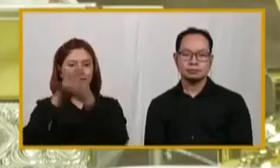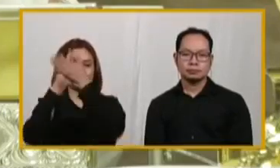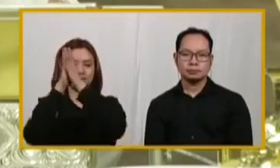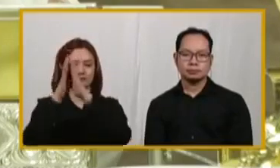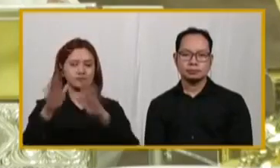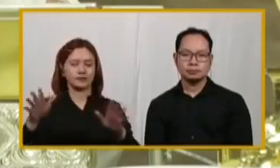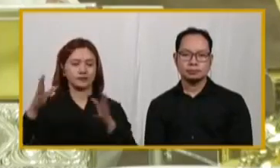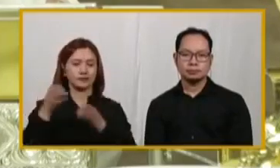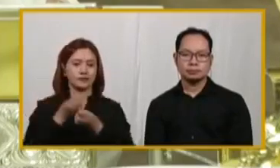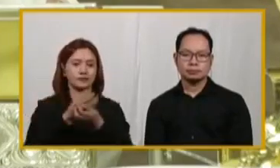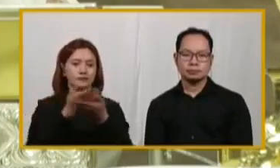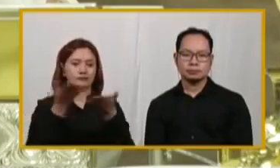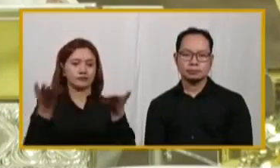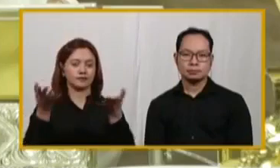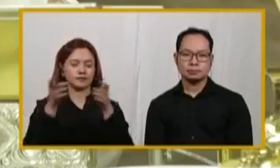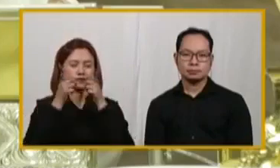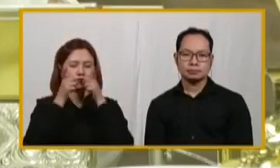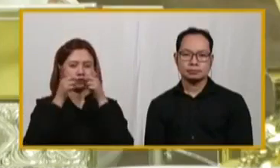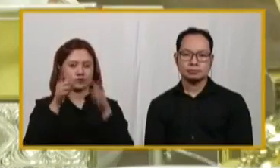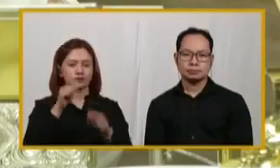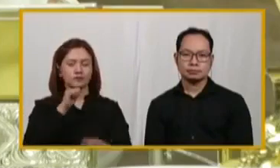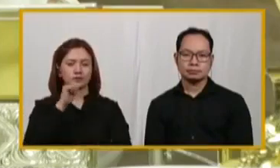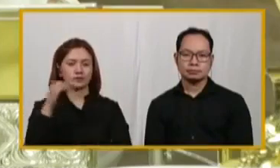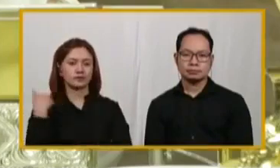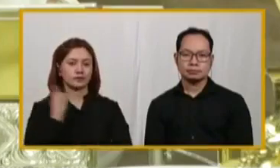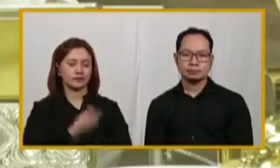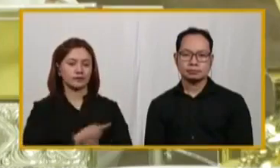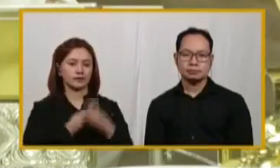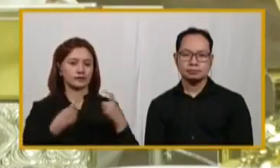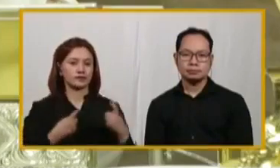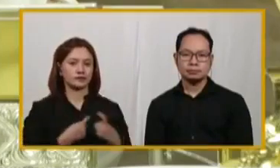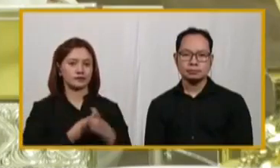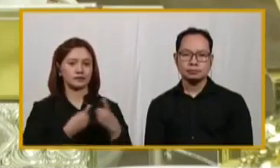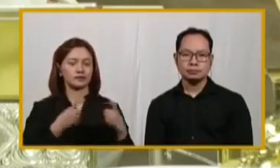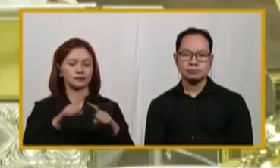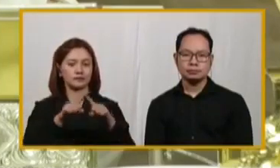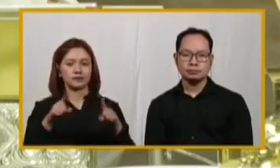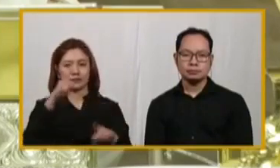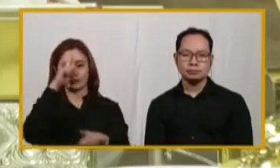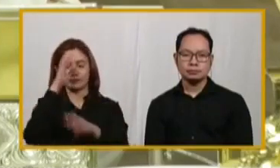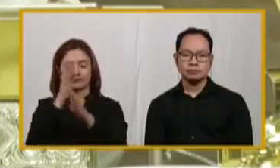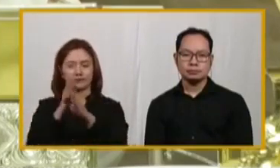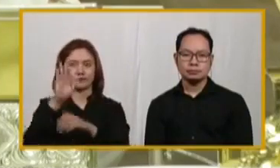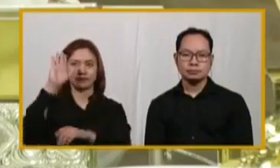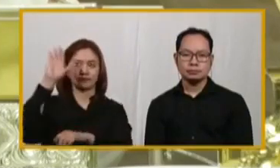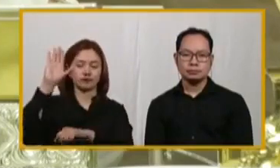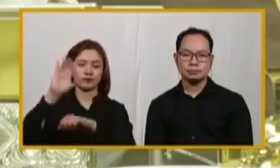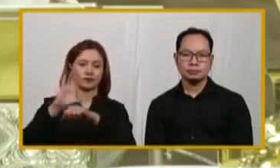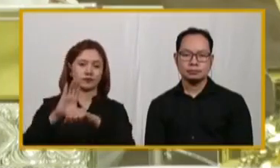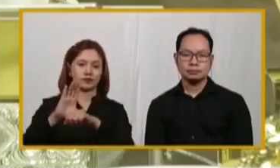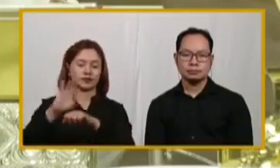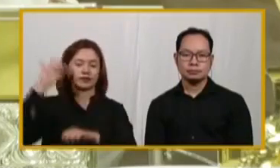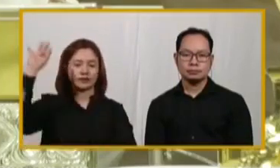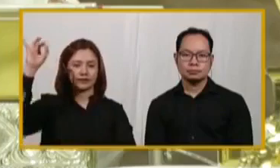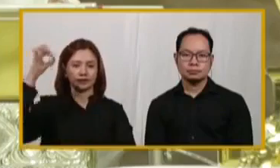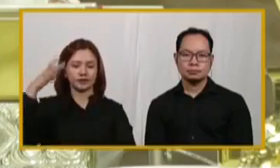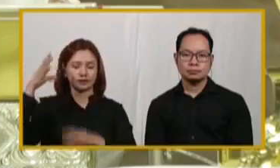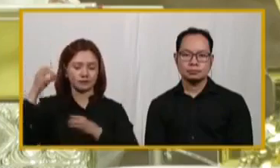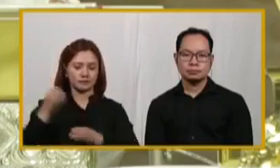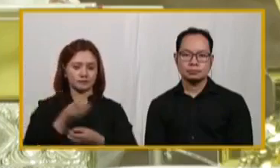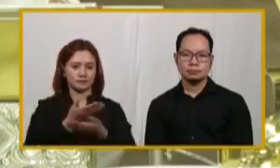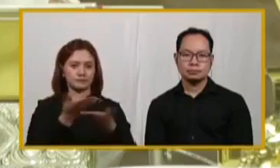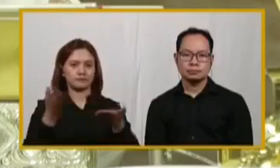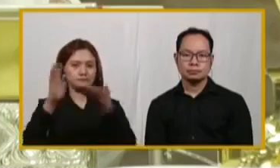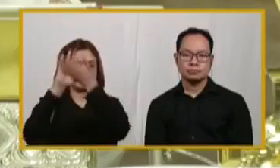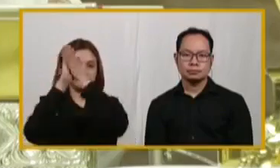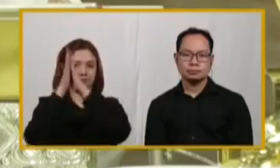you," look not on our sins, but on the faith of your church, and graciously grant her peace